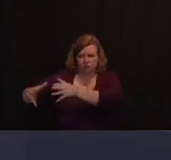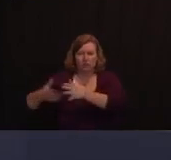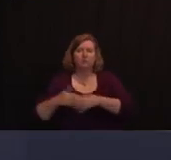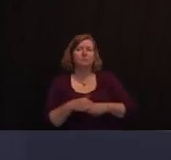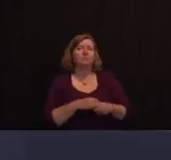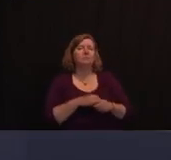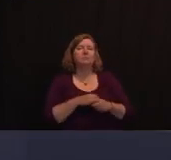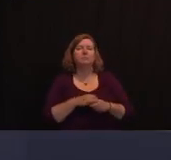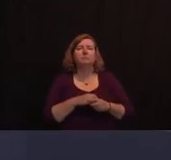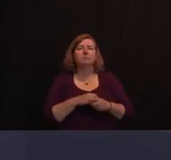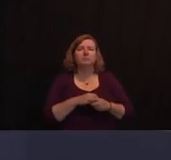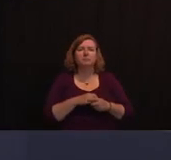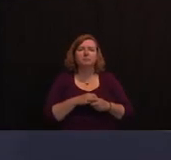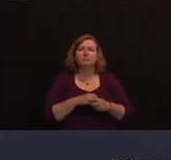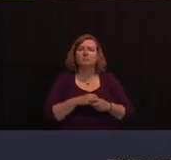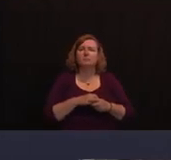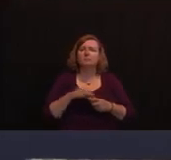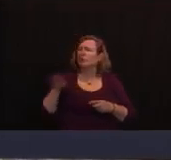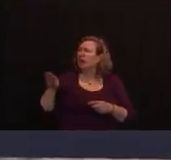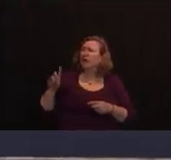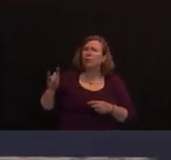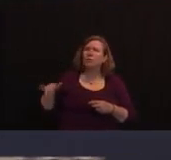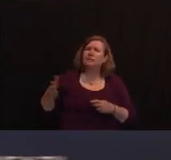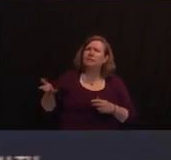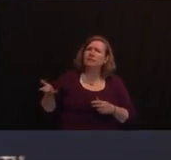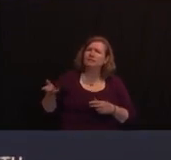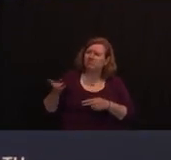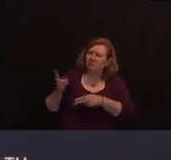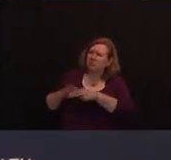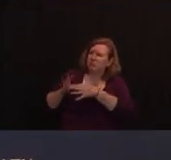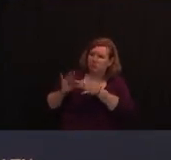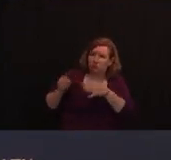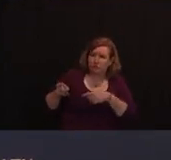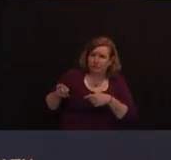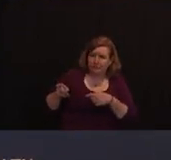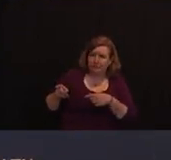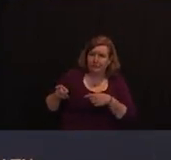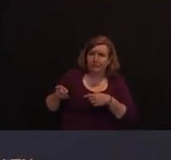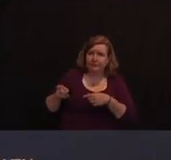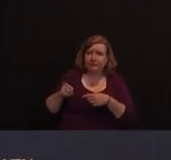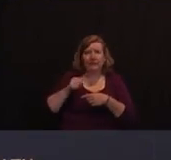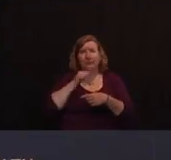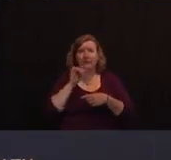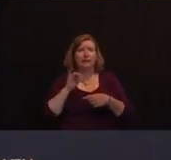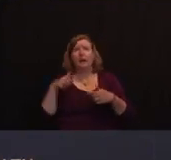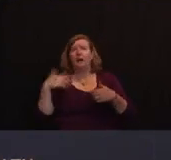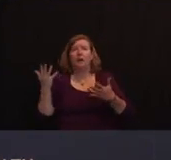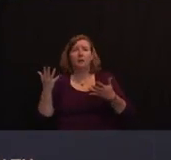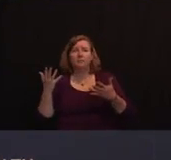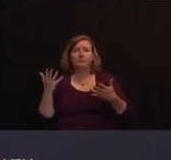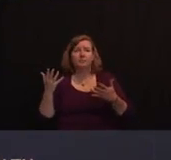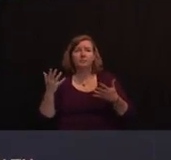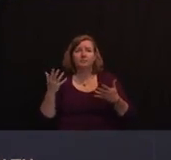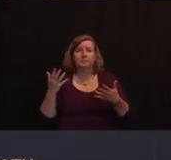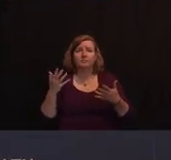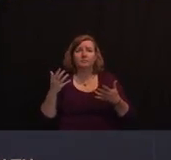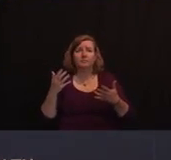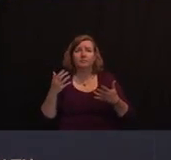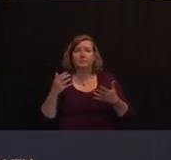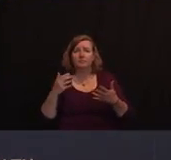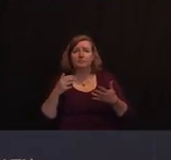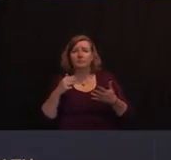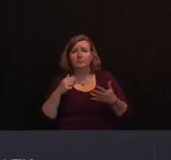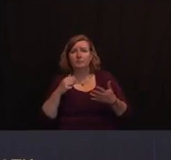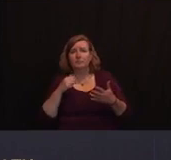right now. And Judy, as you said and as I underscored, it's not like we won't get to them. We will get to them. It's just going to be